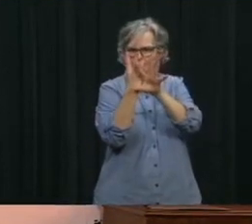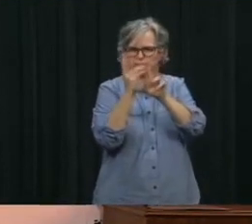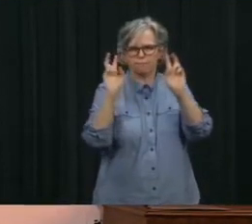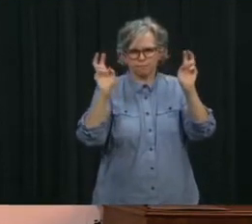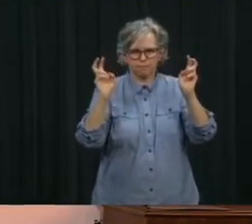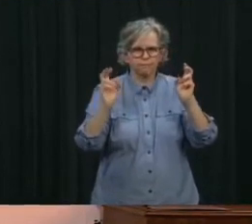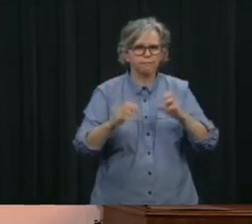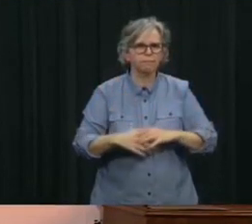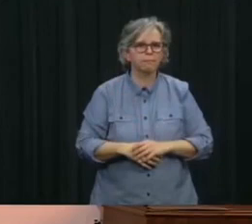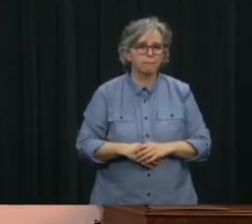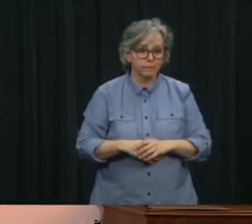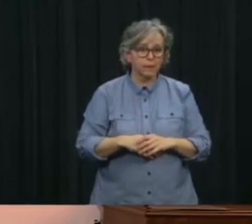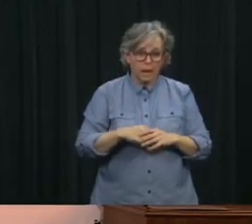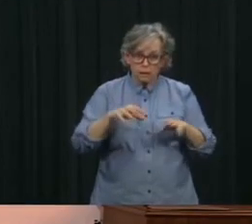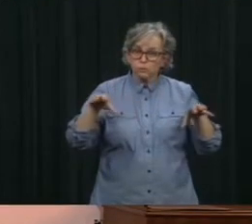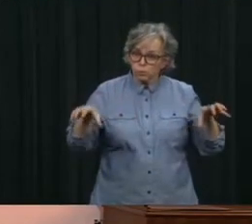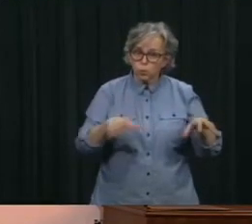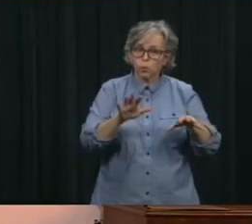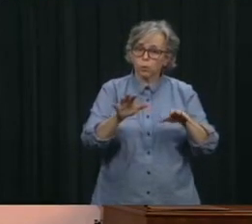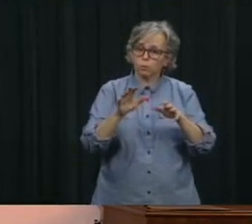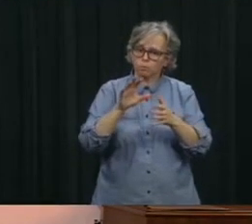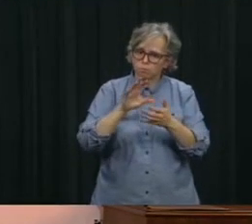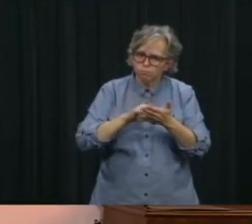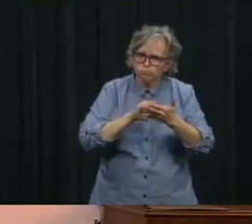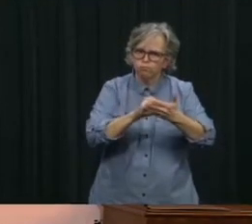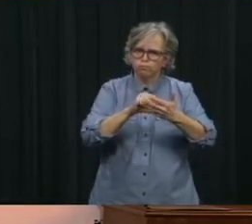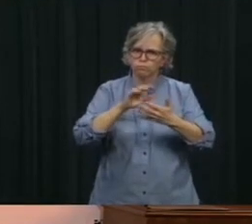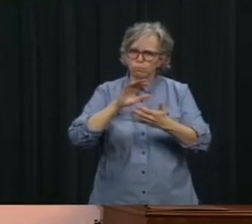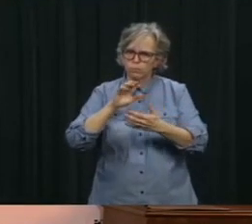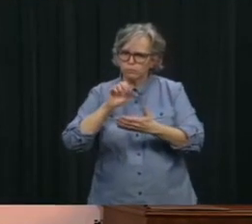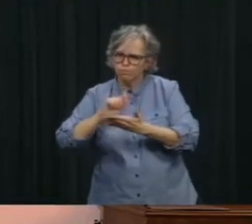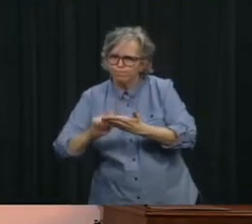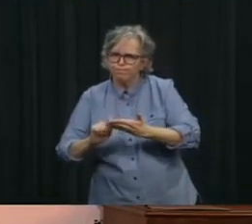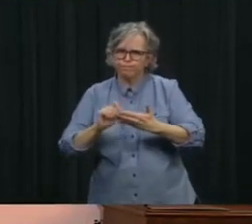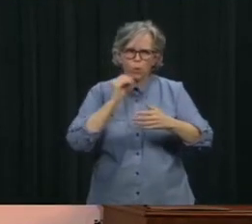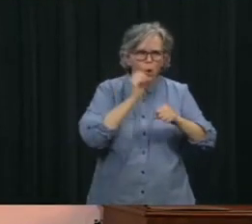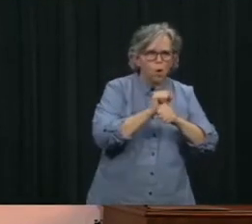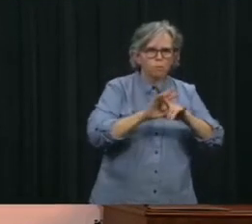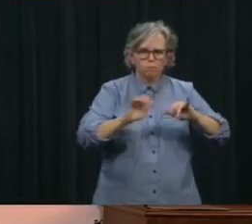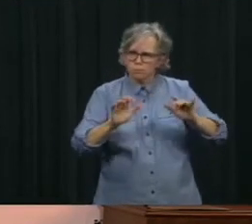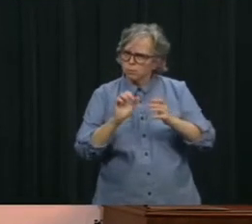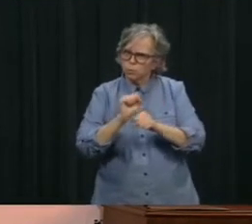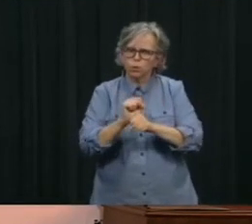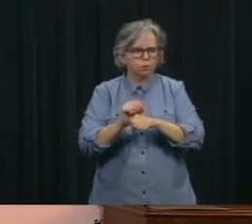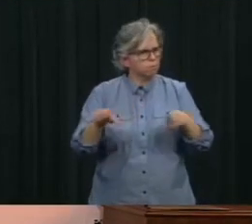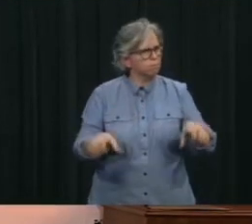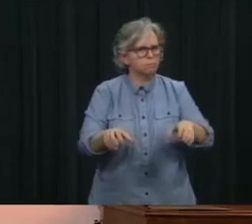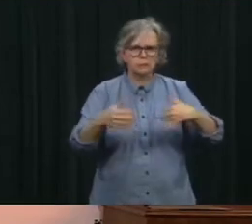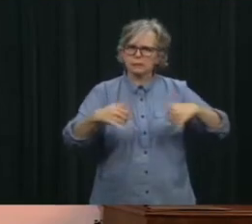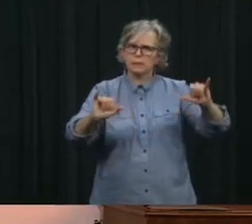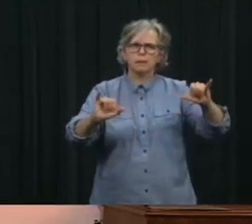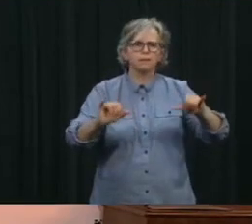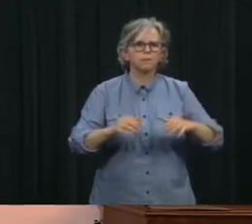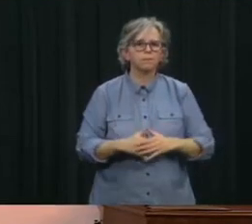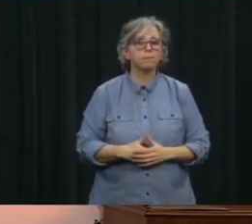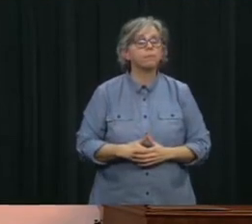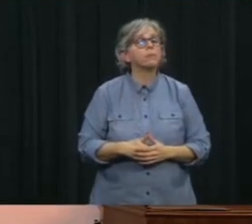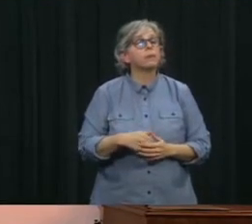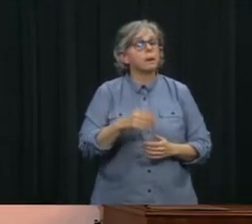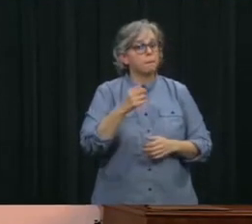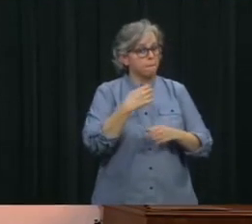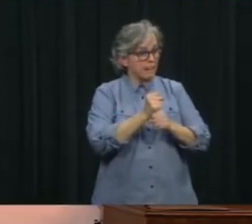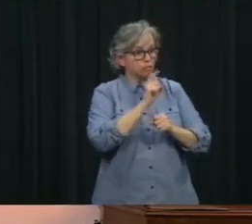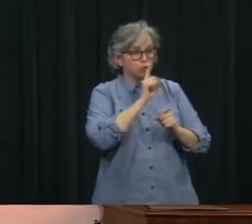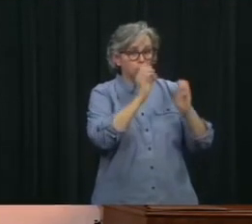do your work. You need to make sure that you're submitting the work that your teachers have asked you to